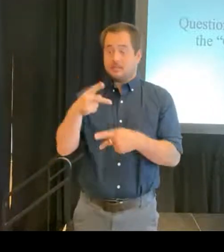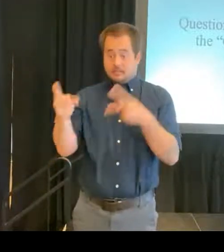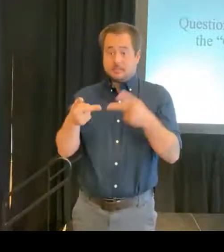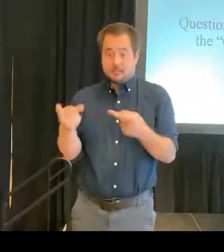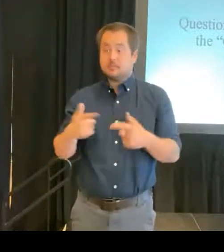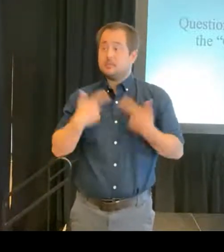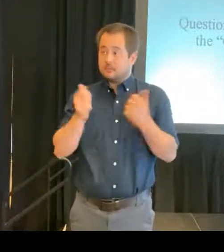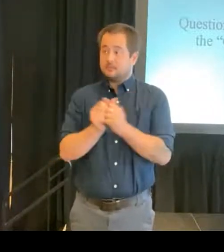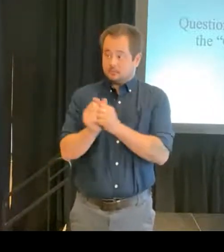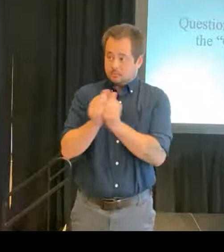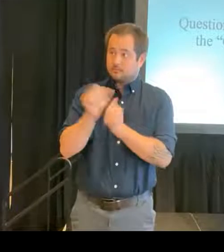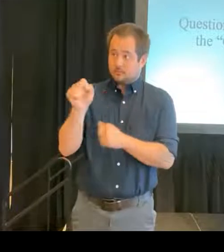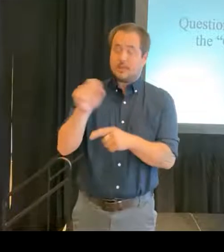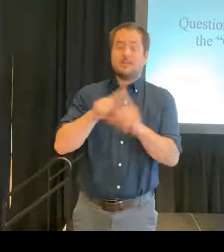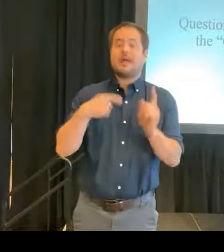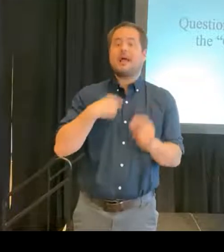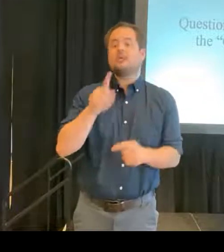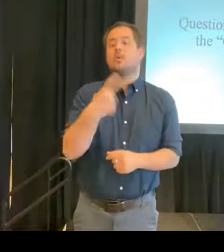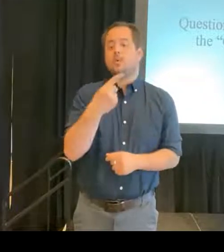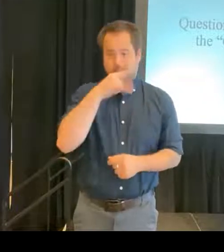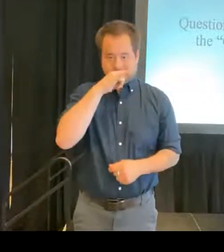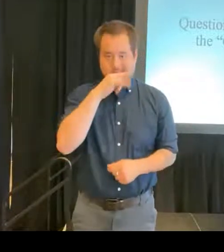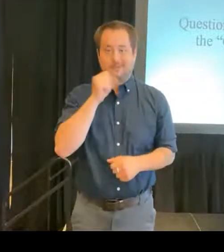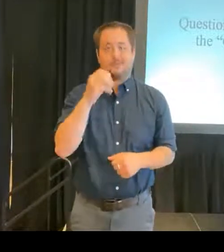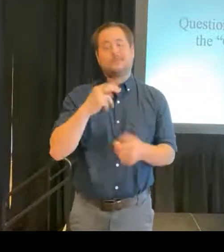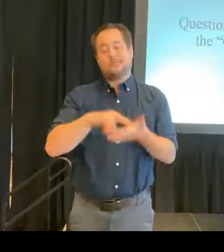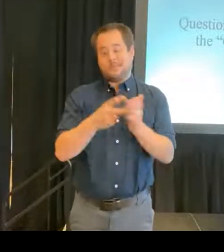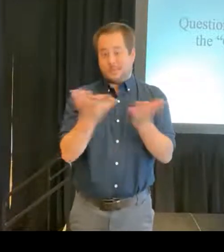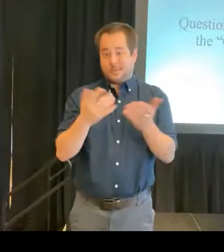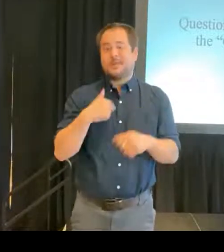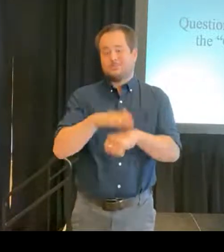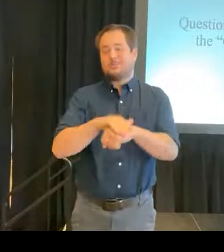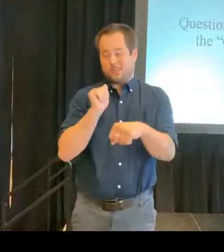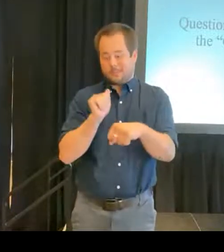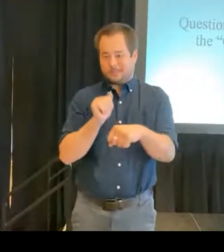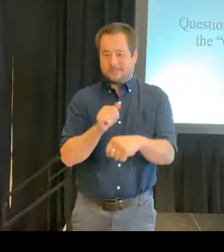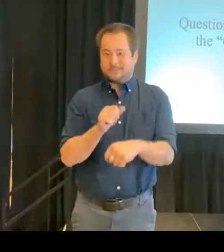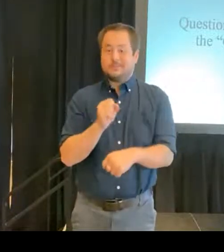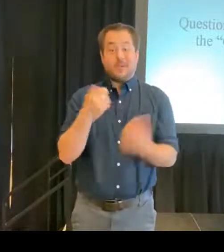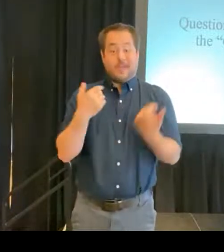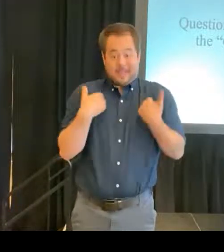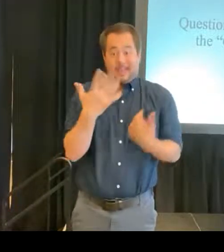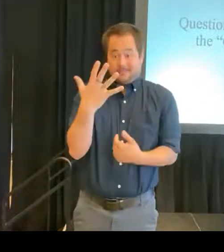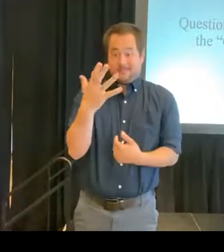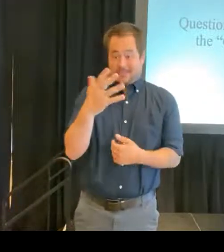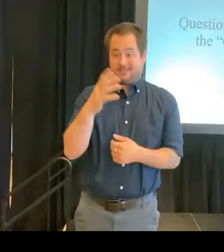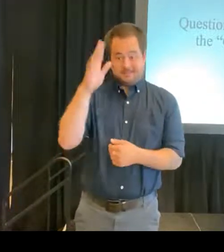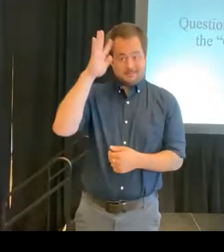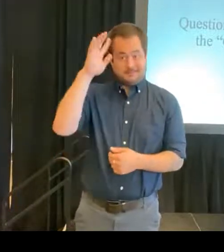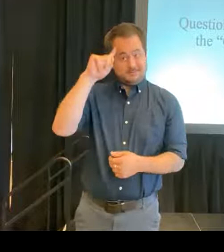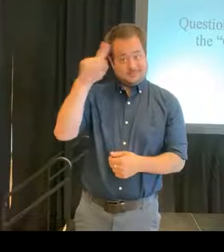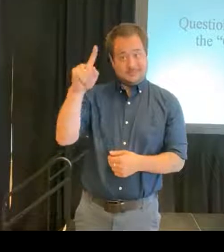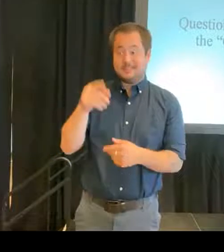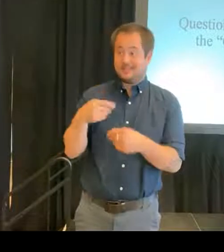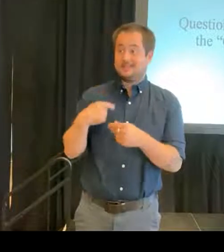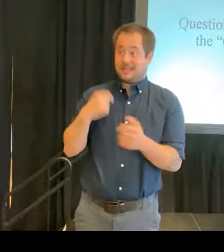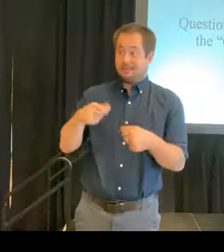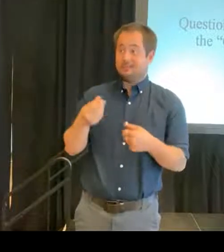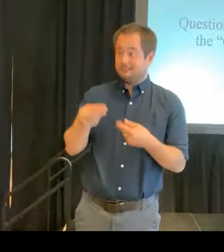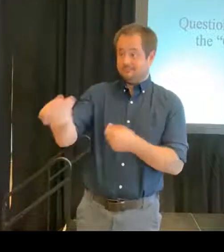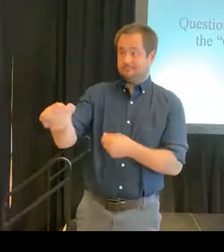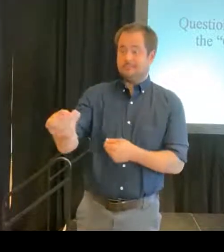child. So they were really spoiling me. You know, so I had a nickel to spare. But anyway,